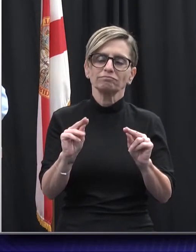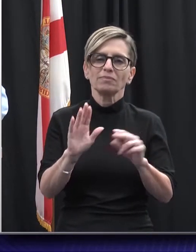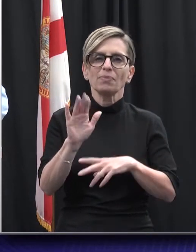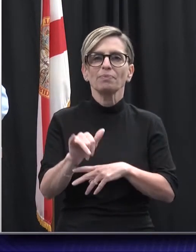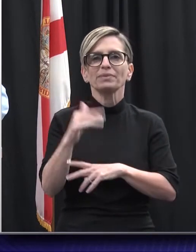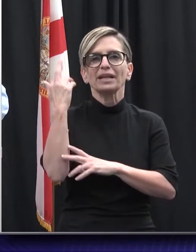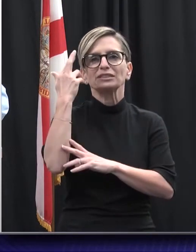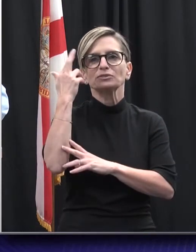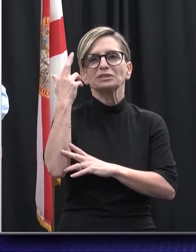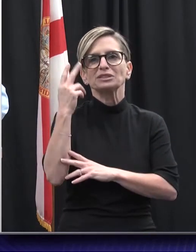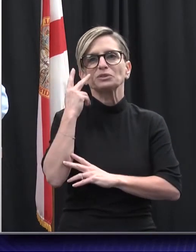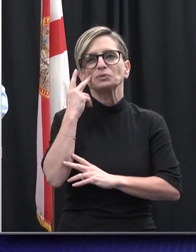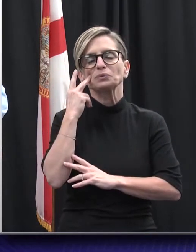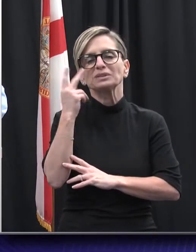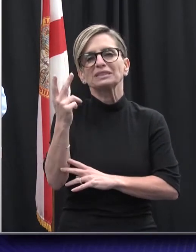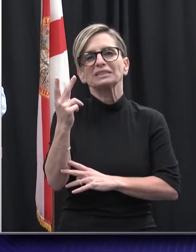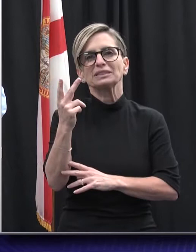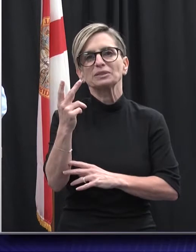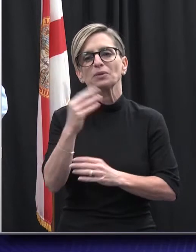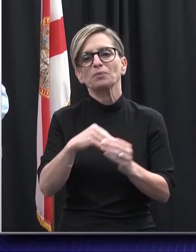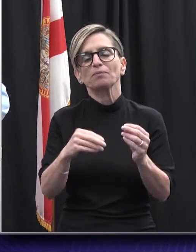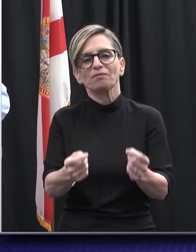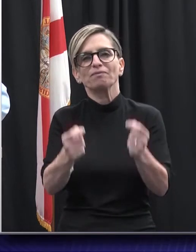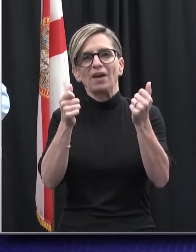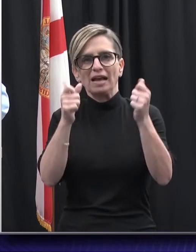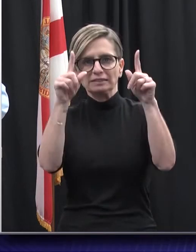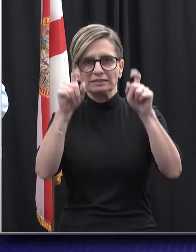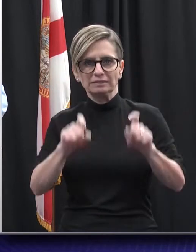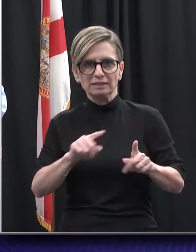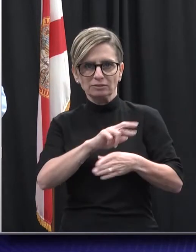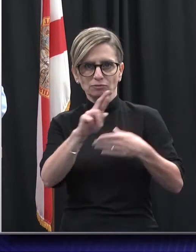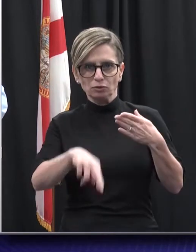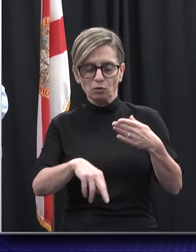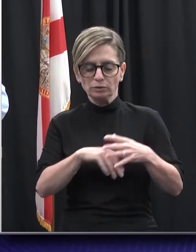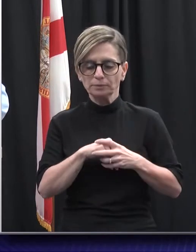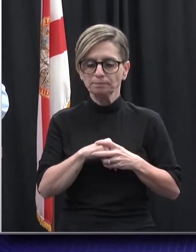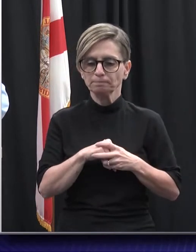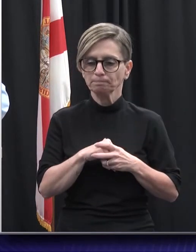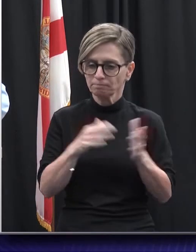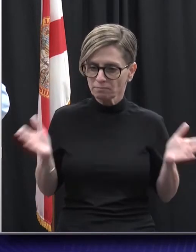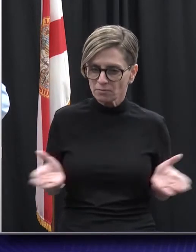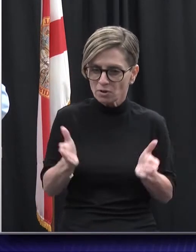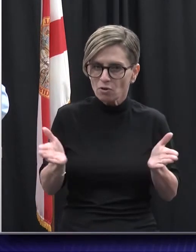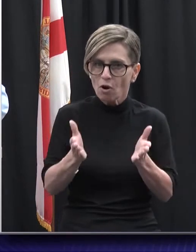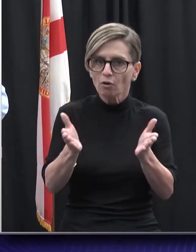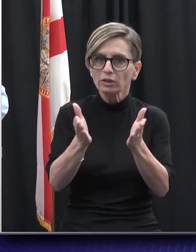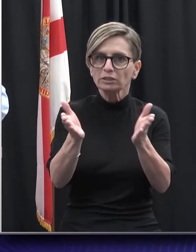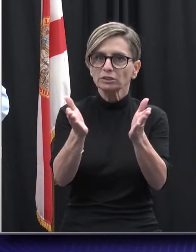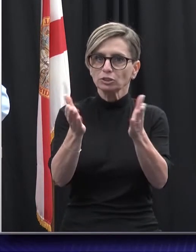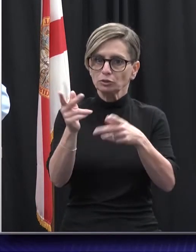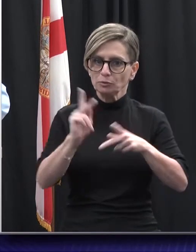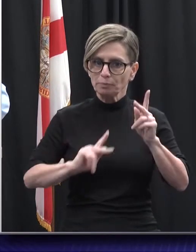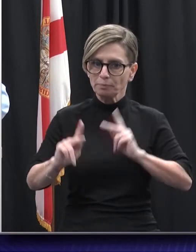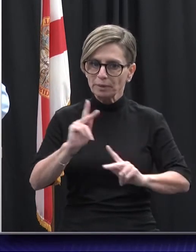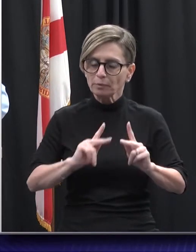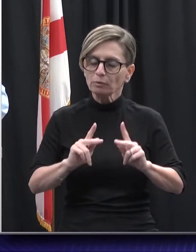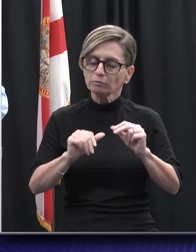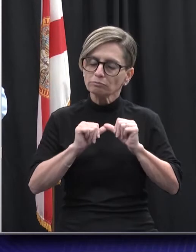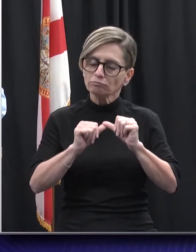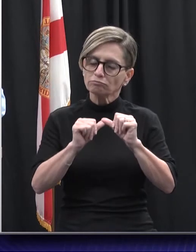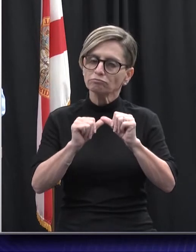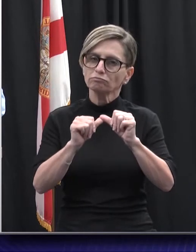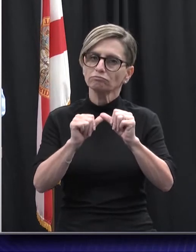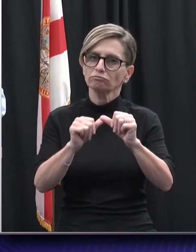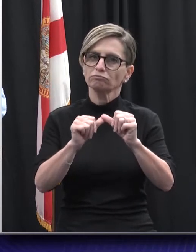quicker turnaround time of testing. Again, we do encourage residents to keep using the prevention measures that we've been speaking about